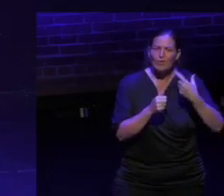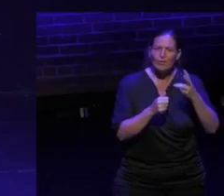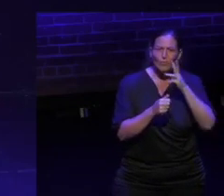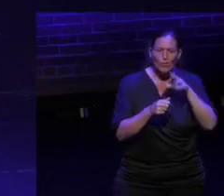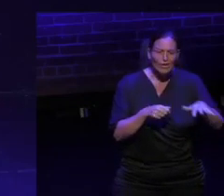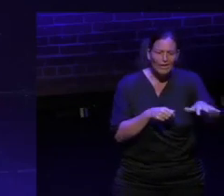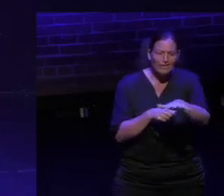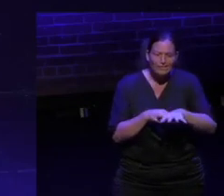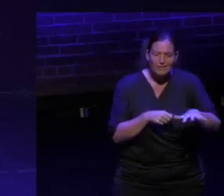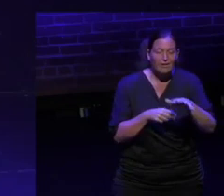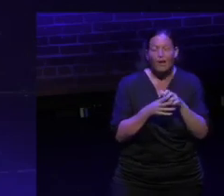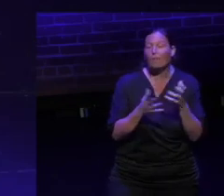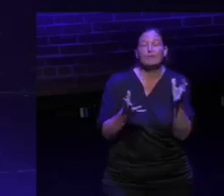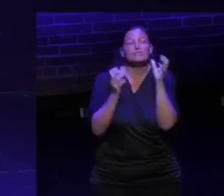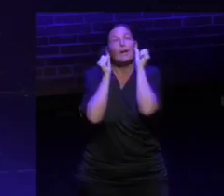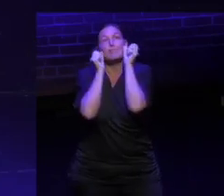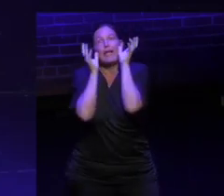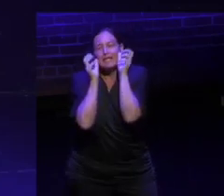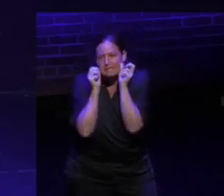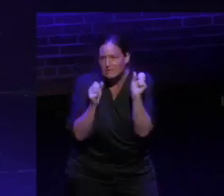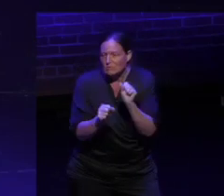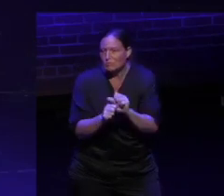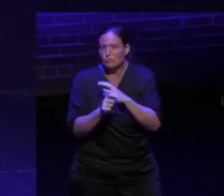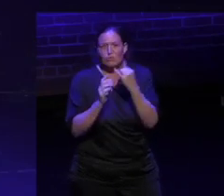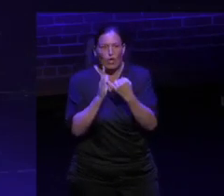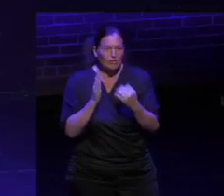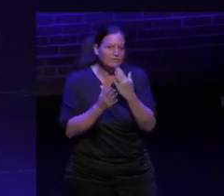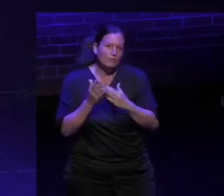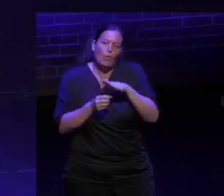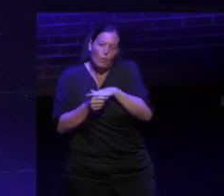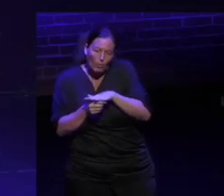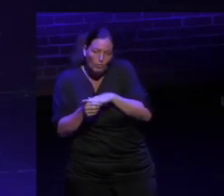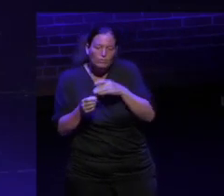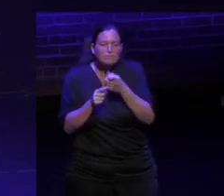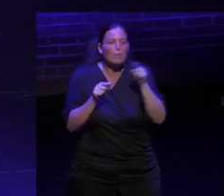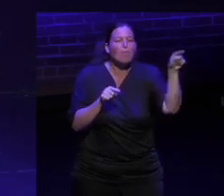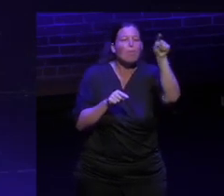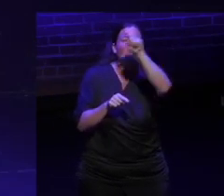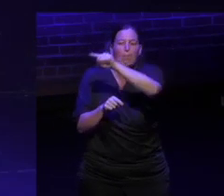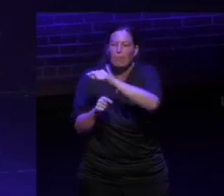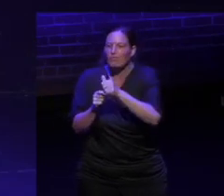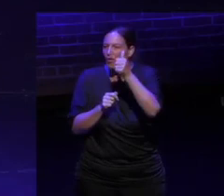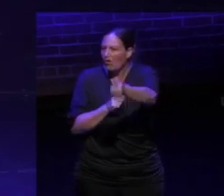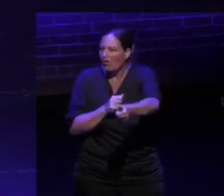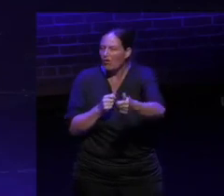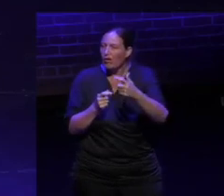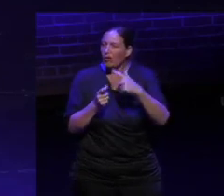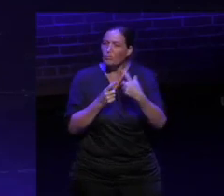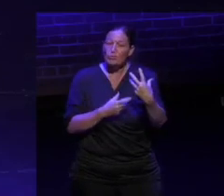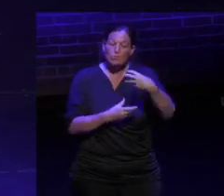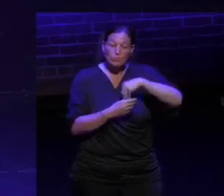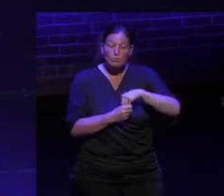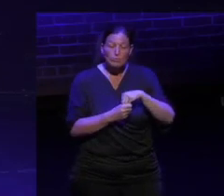Like, amazing work was created by artists, both some local and some from further away, that was embedded into a public works